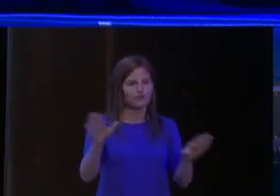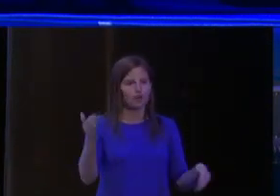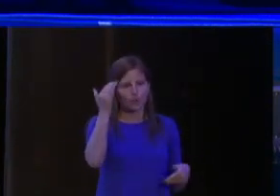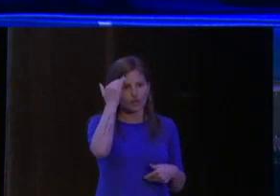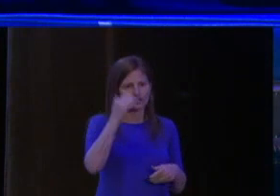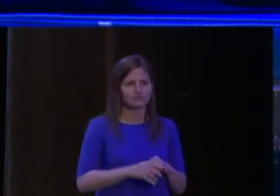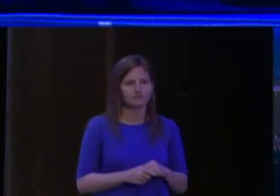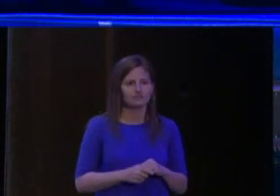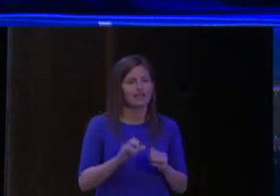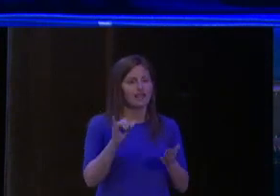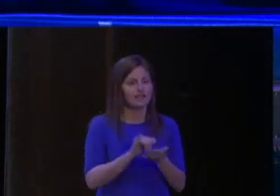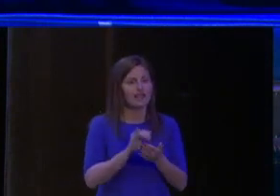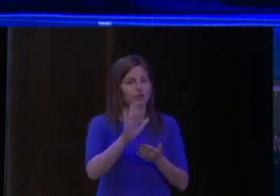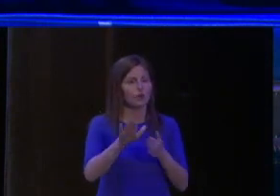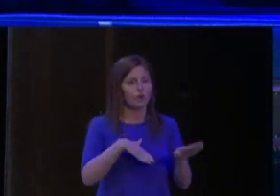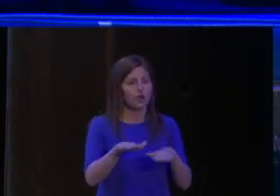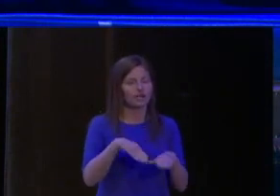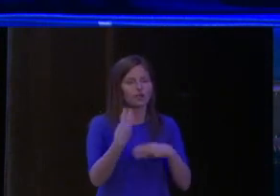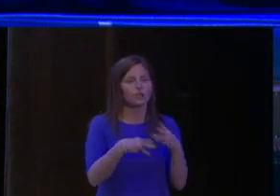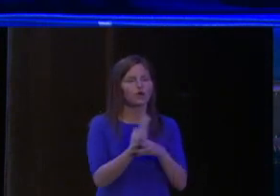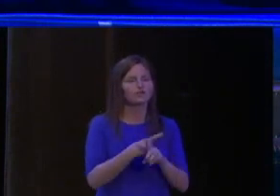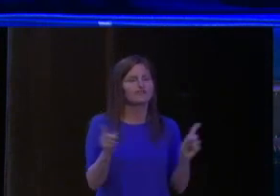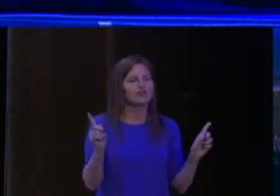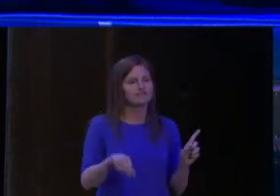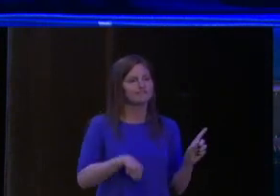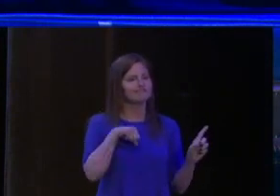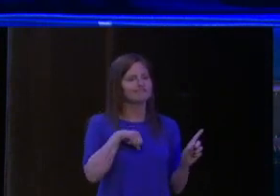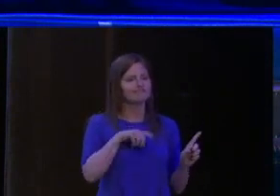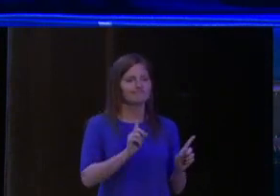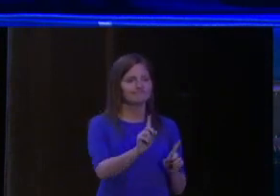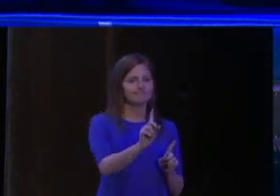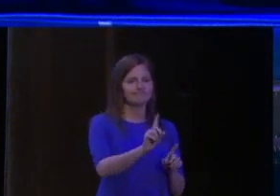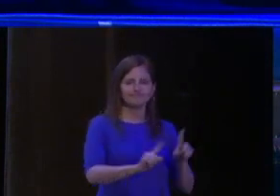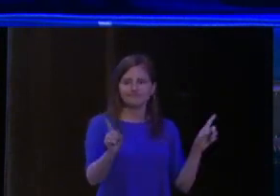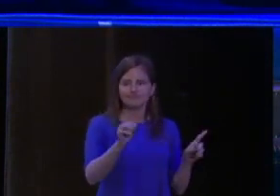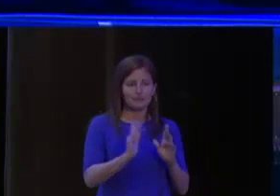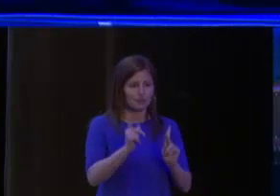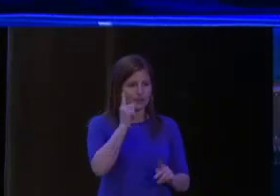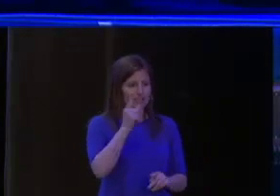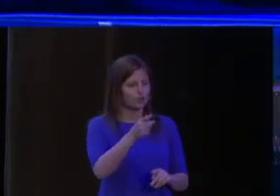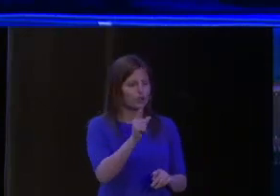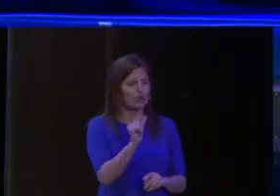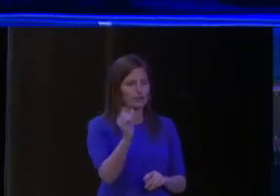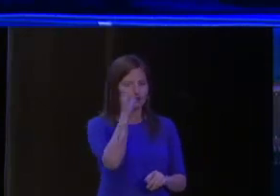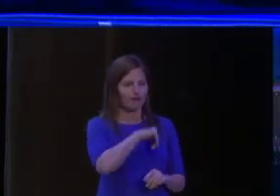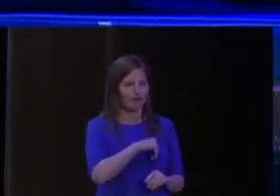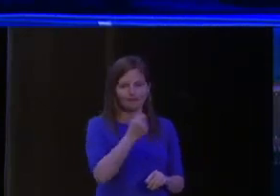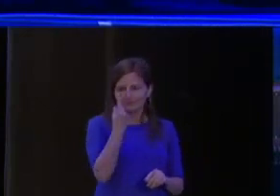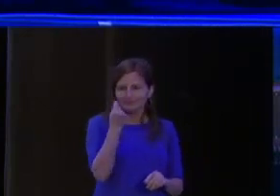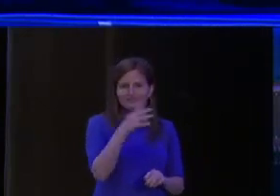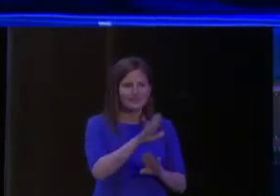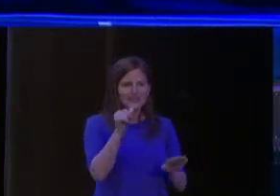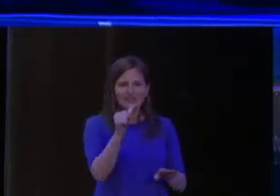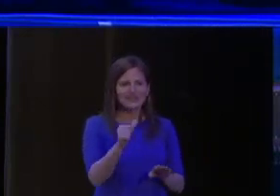awareness. And then you will walk in this world differently. I'm telling you, people might think you're a little bit odd because you're